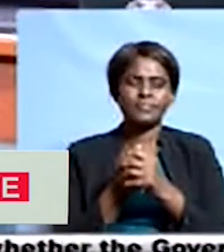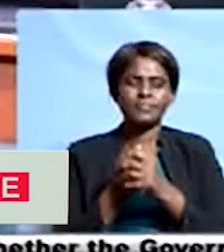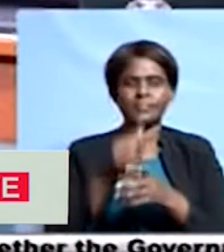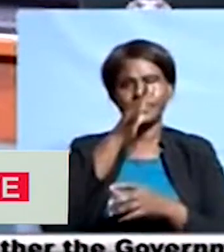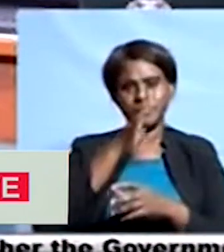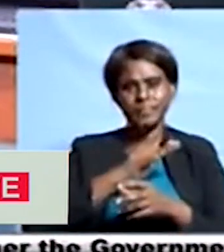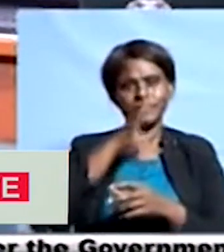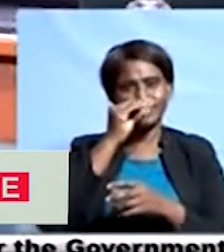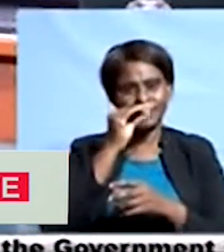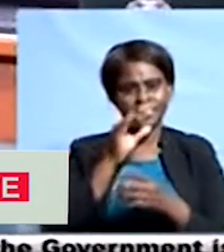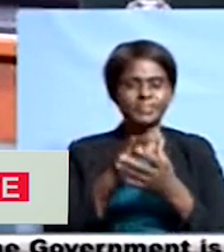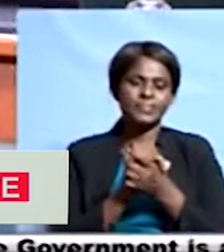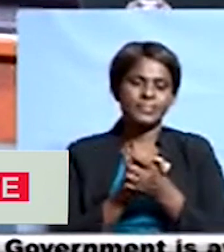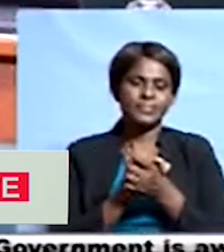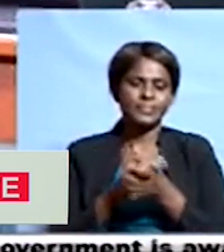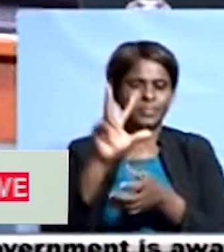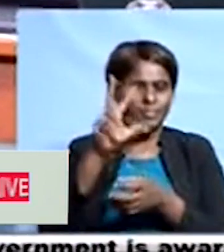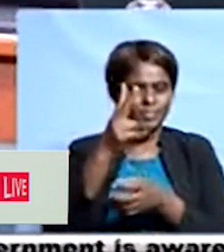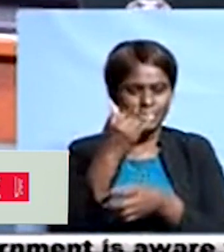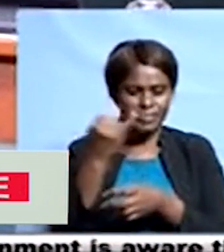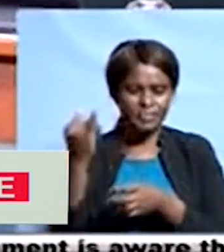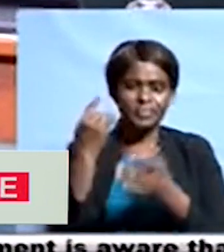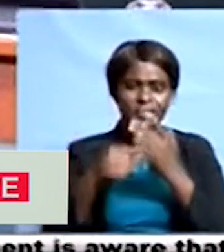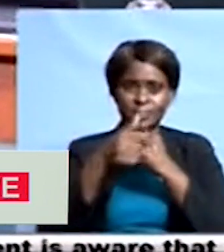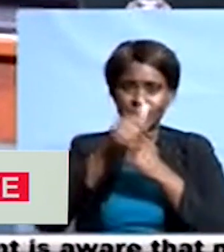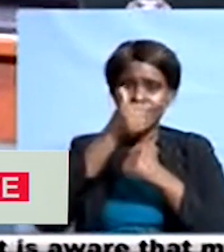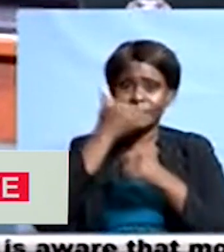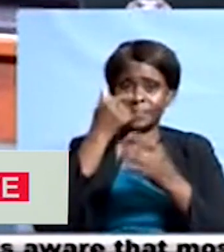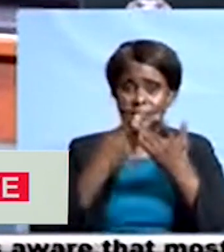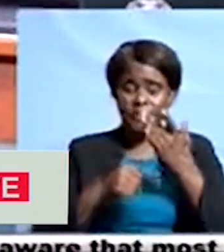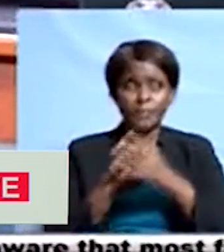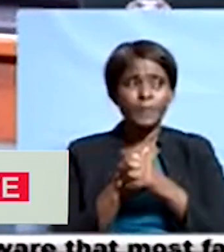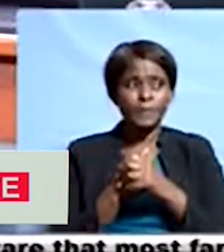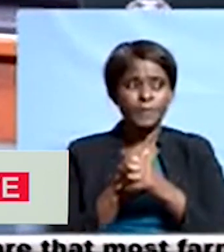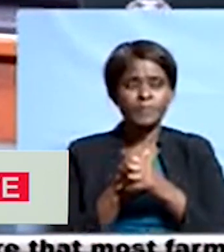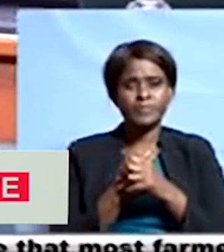Madam Speaker, the third issue is that you should be